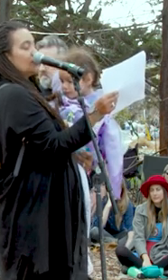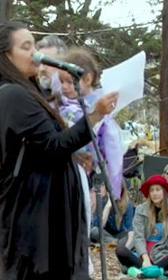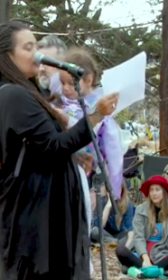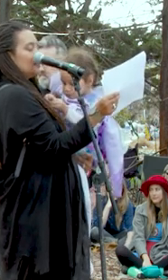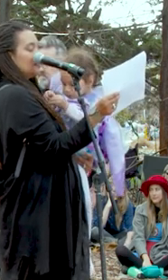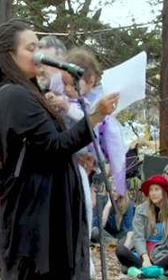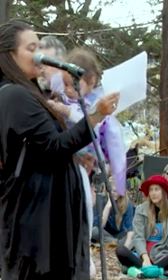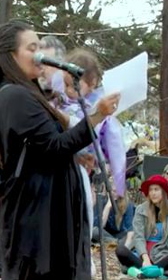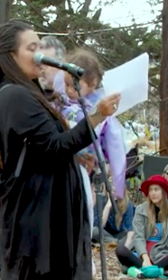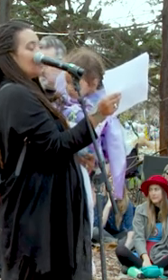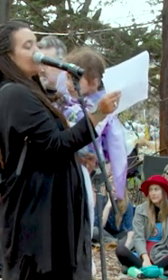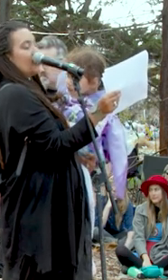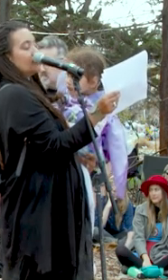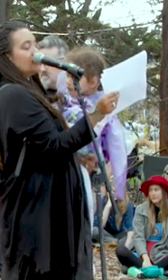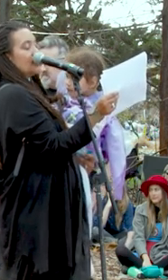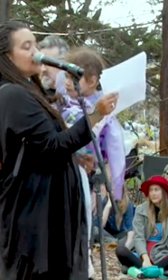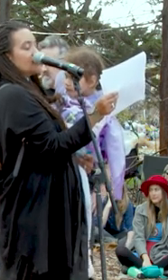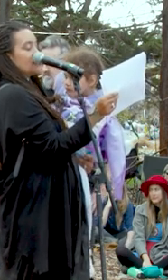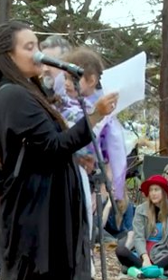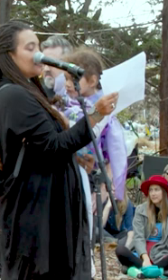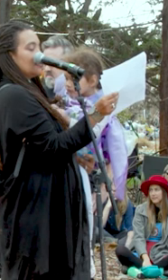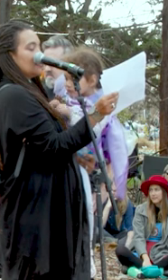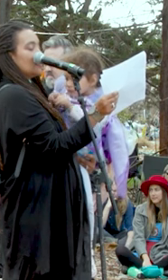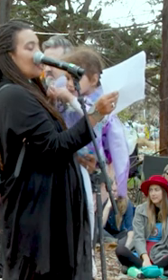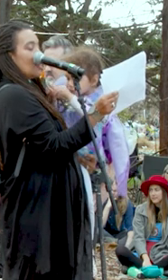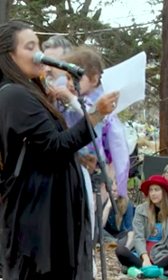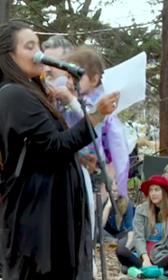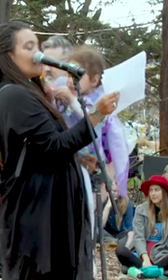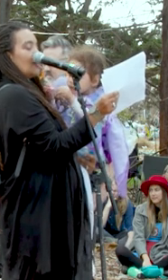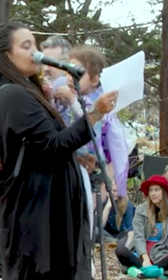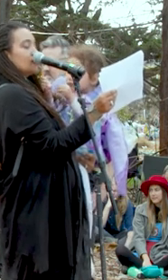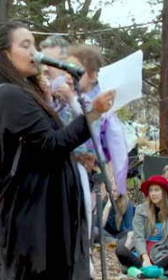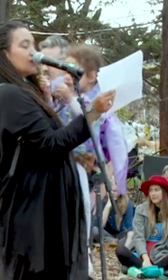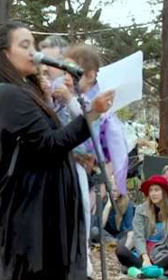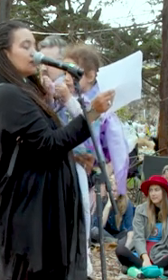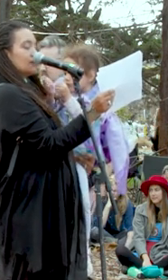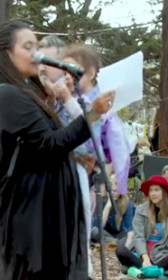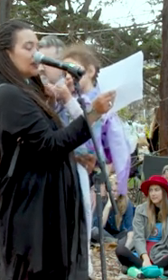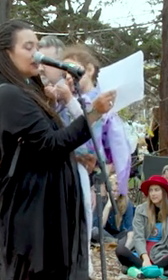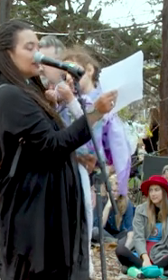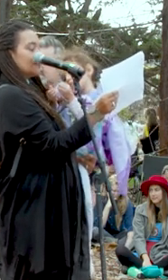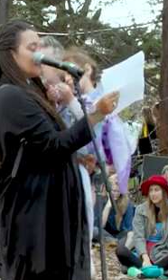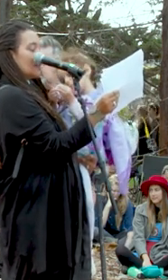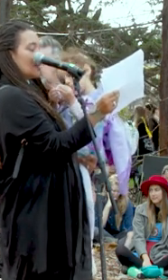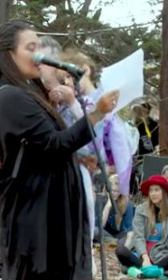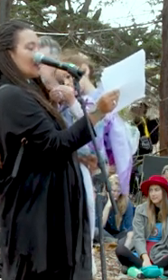Melanie Moonen, Michael Anderson, Michael Arthur